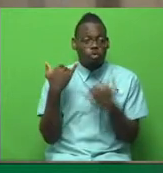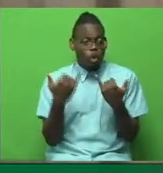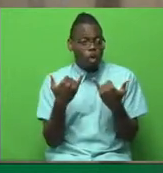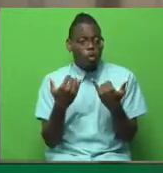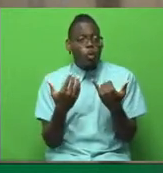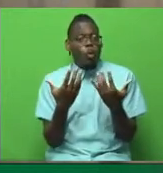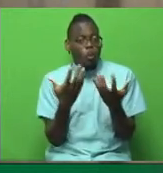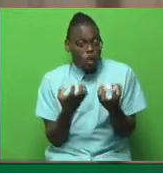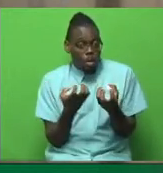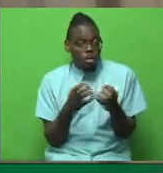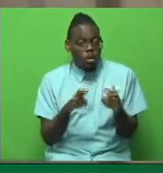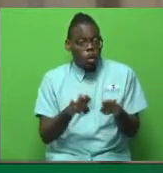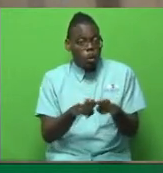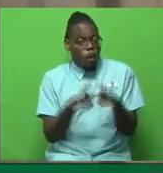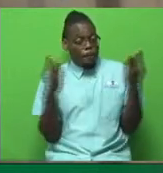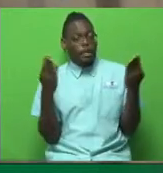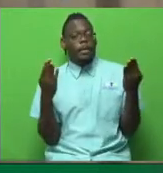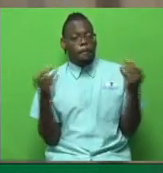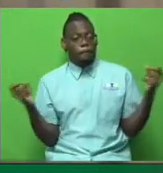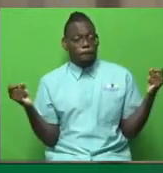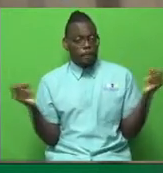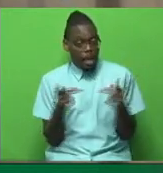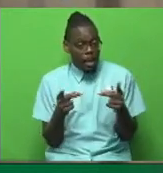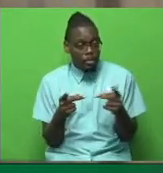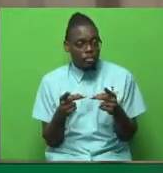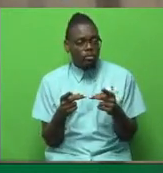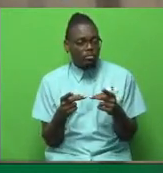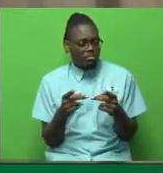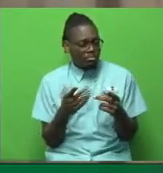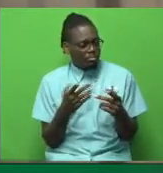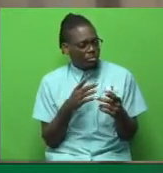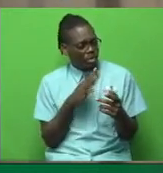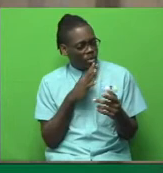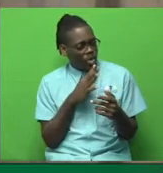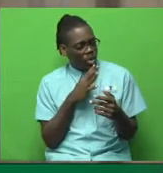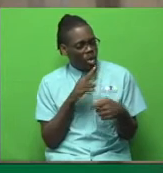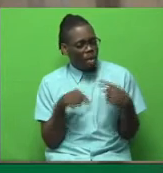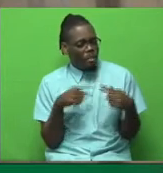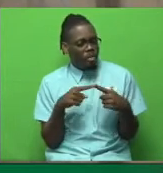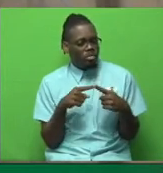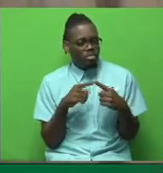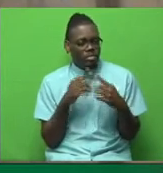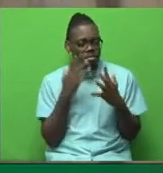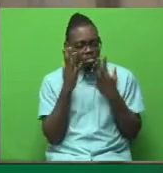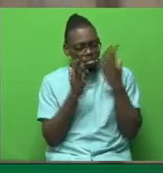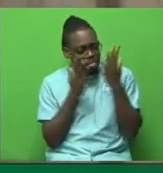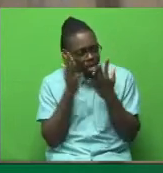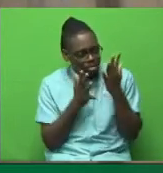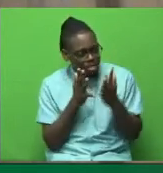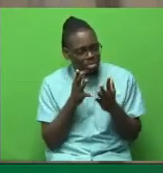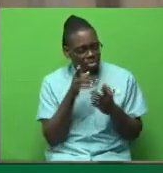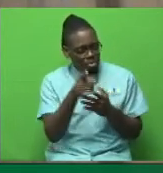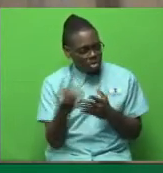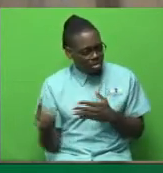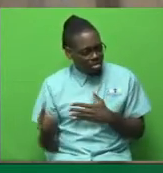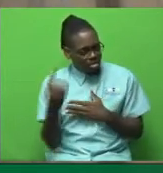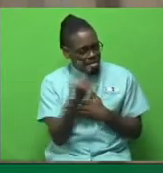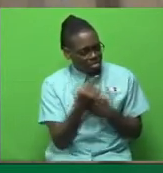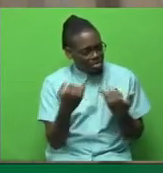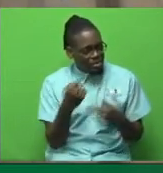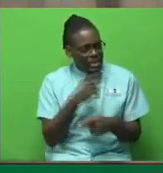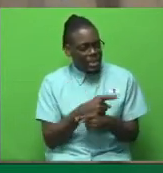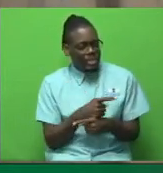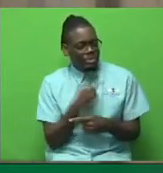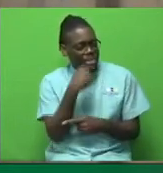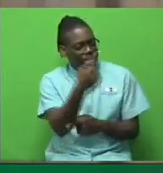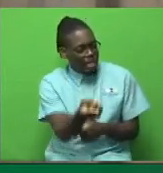so if you want to tell us about his levels of shamelessness is that you could come today and purport to be